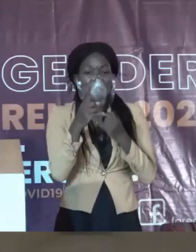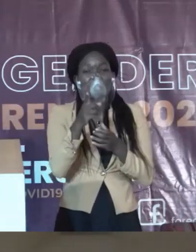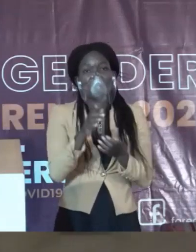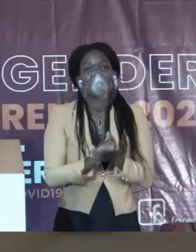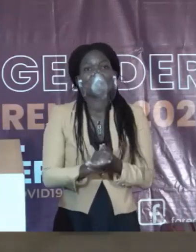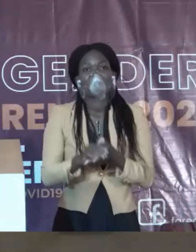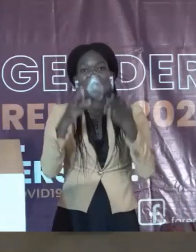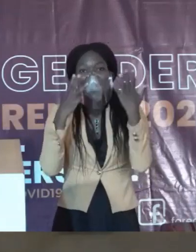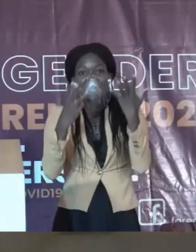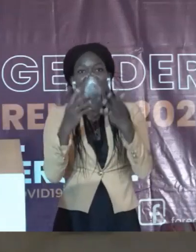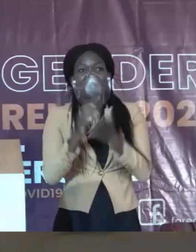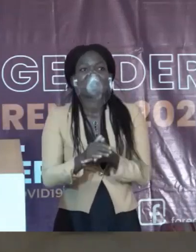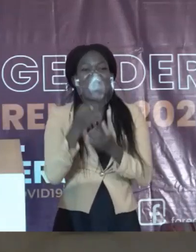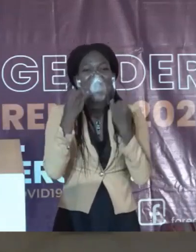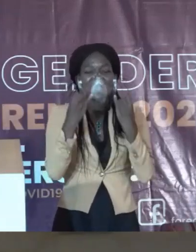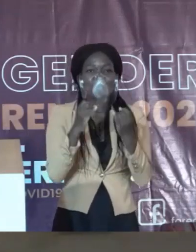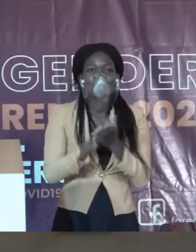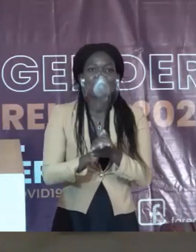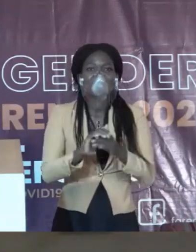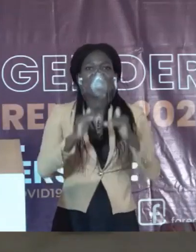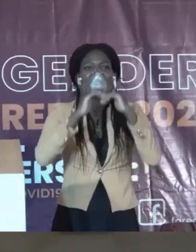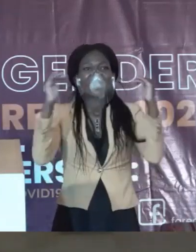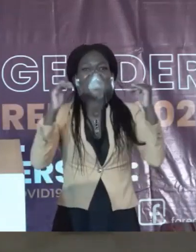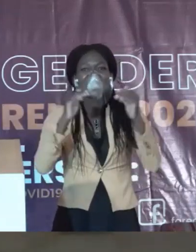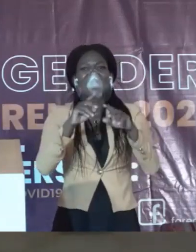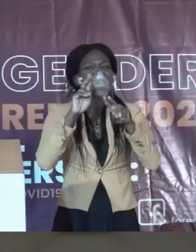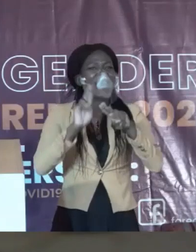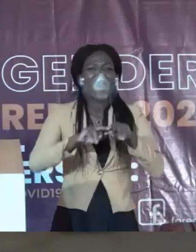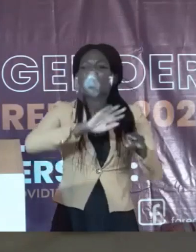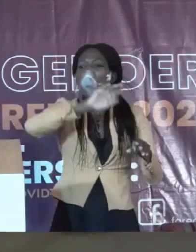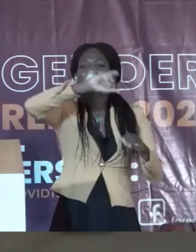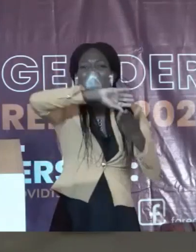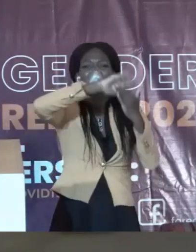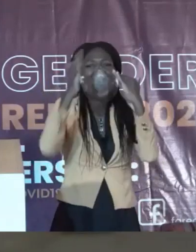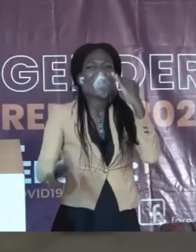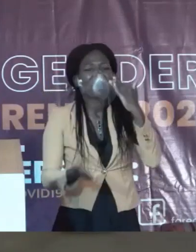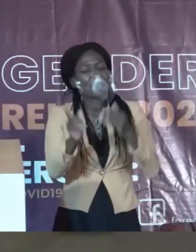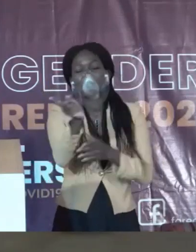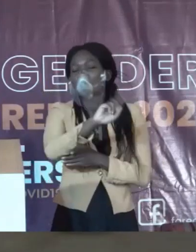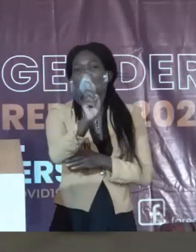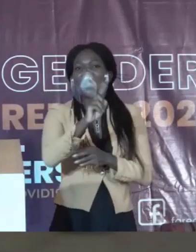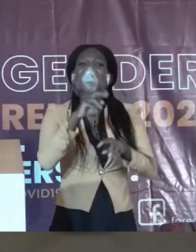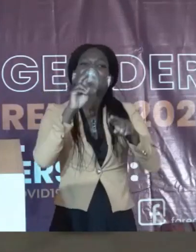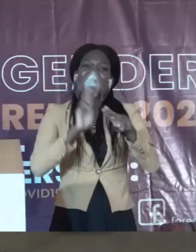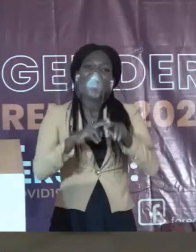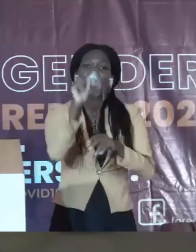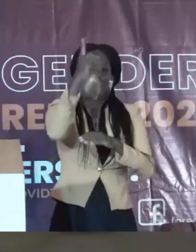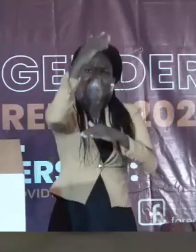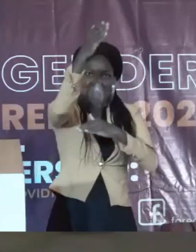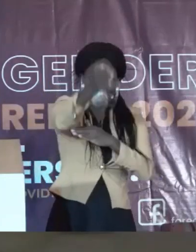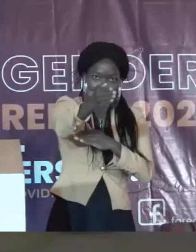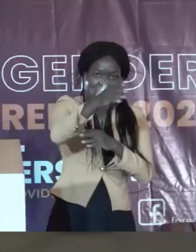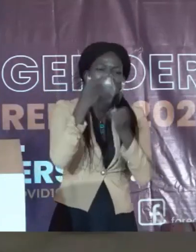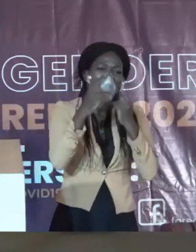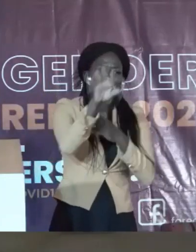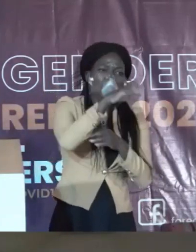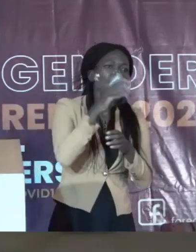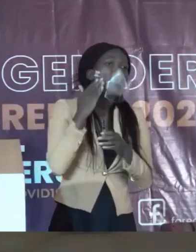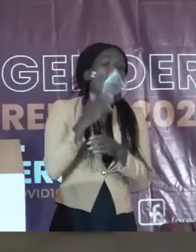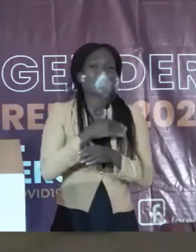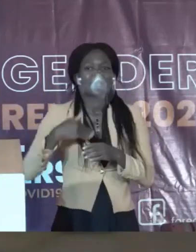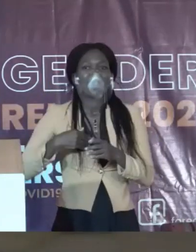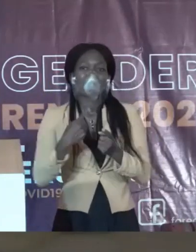of gender equity should not be in the peripheral, should be in the center stage, so that issues of women are discussed